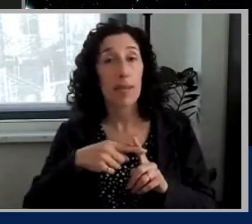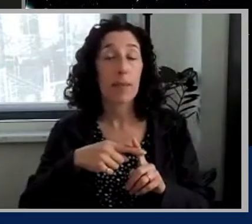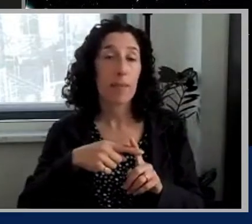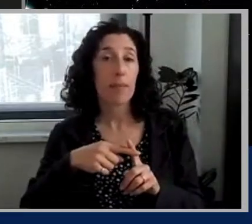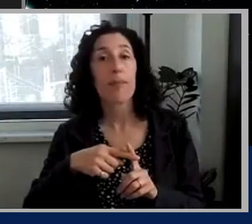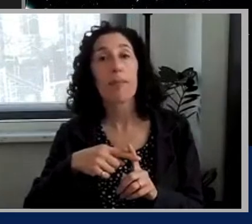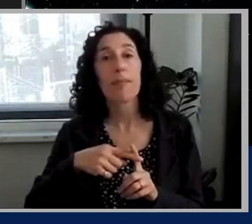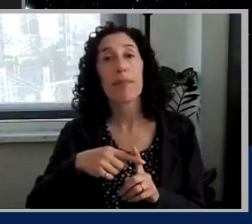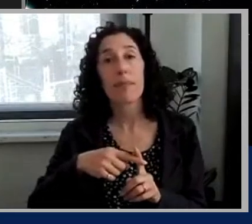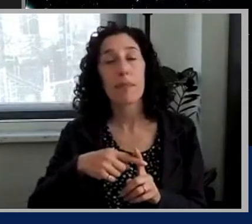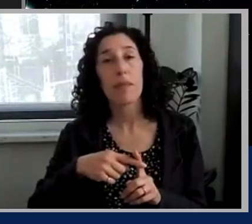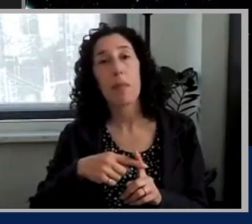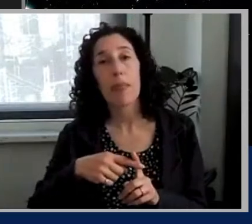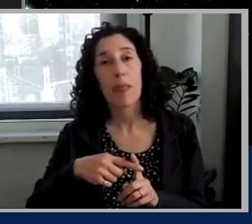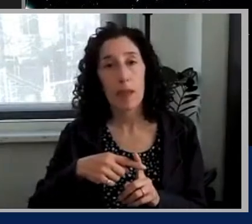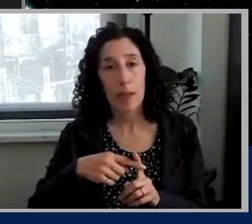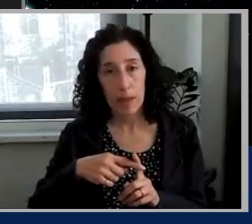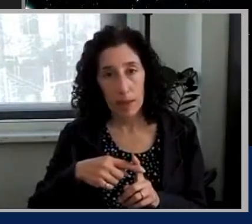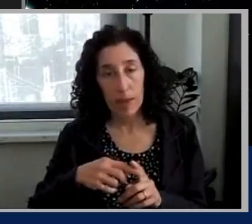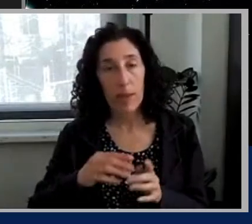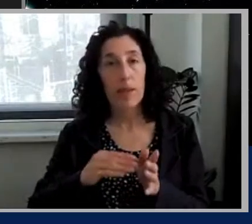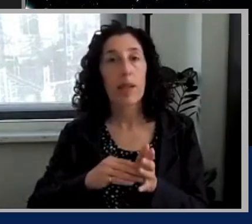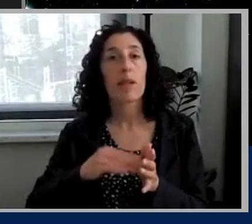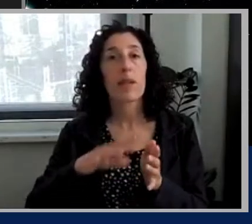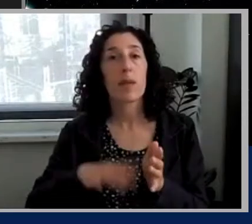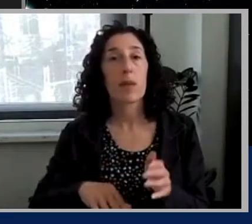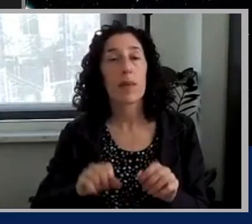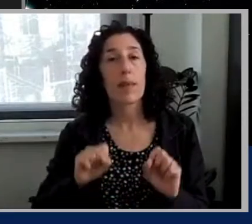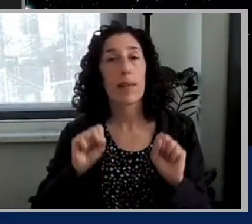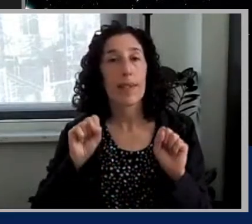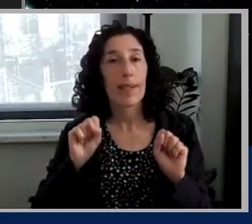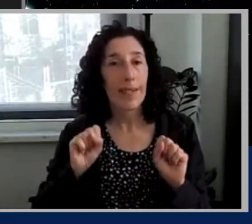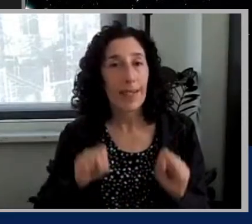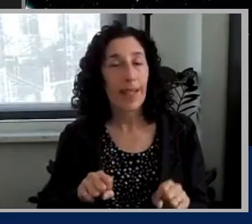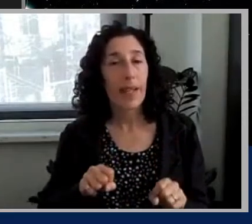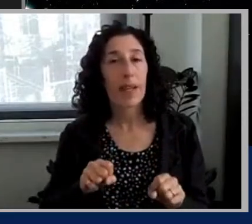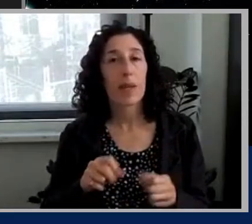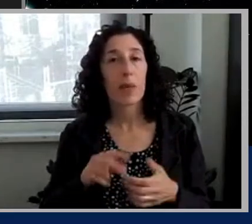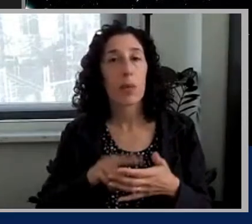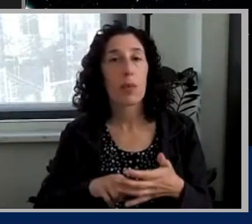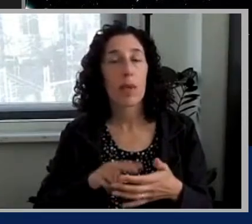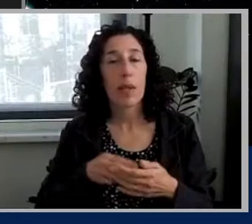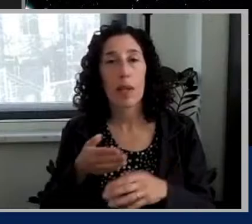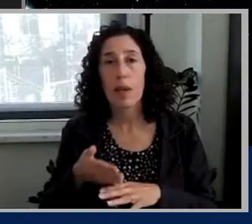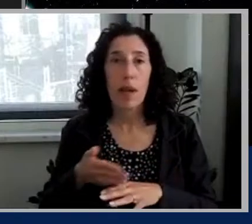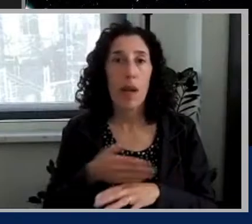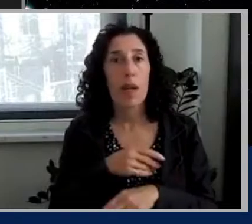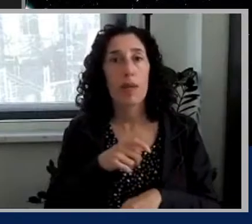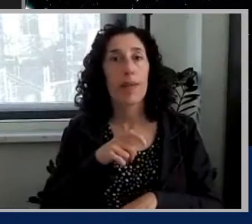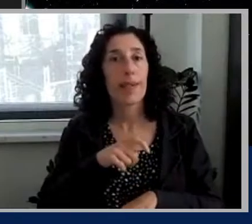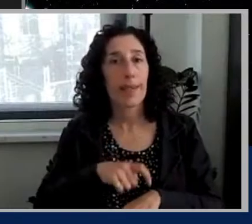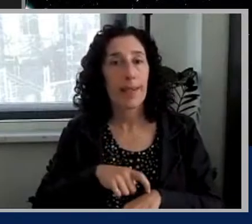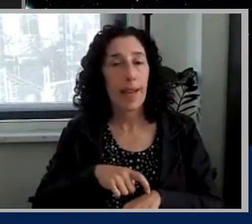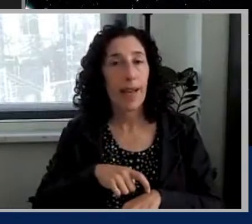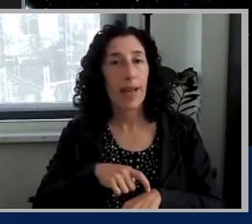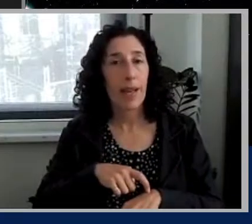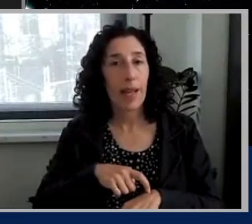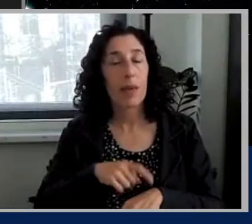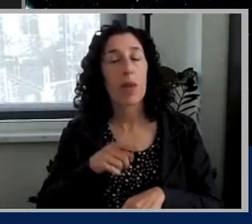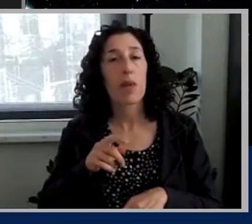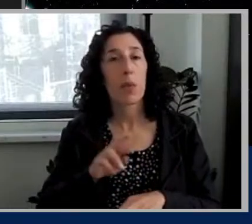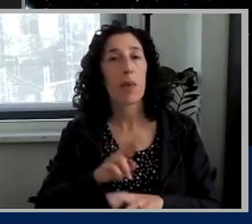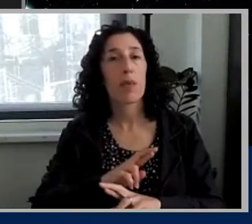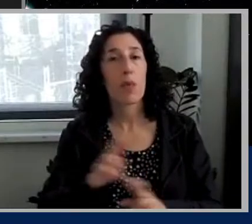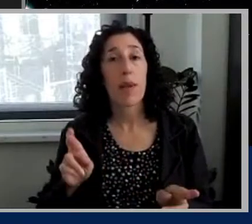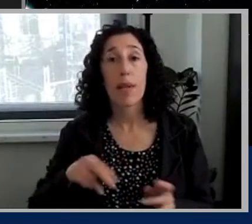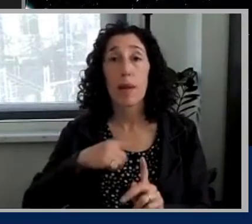along at their station, at their desk, at their seat, whatever. I turn on captioning, so it's not the